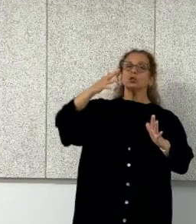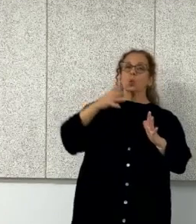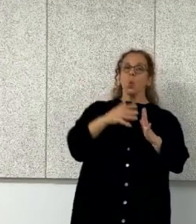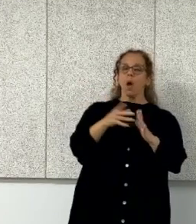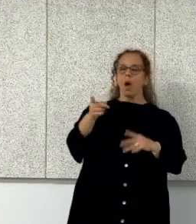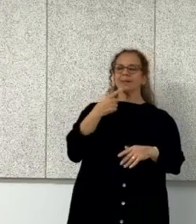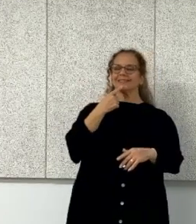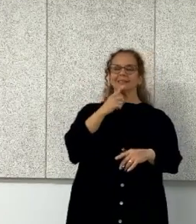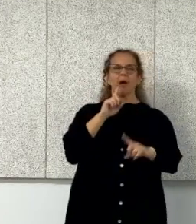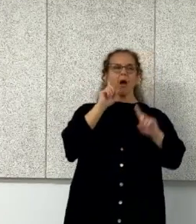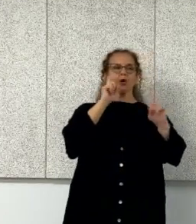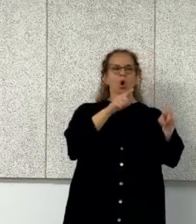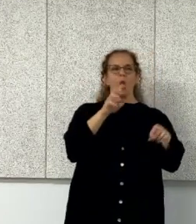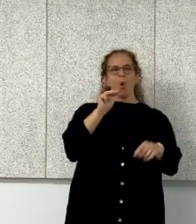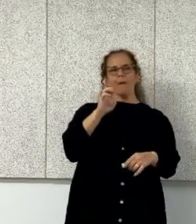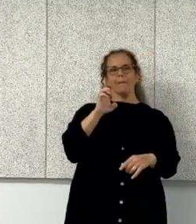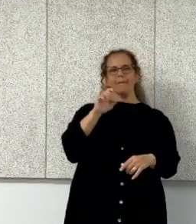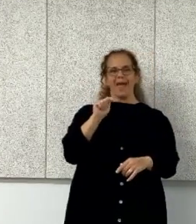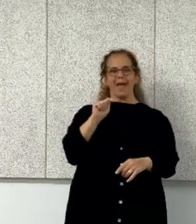the Metropolitan Opera in HD.